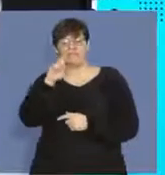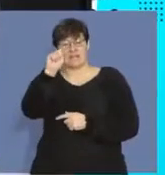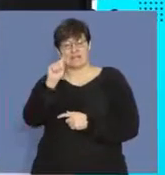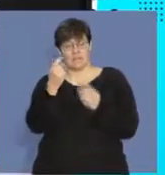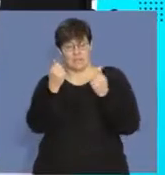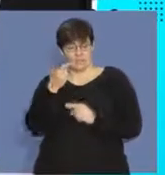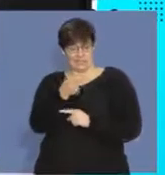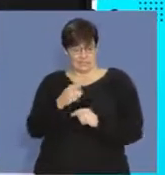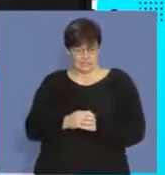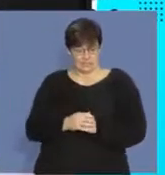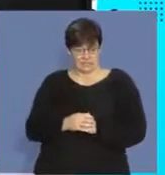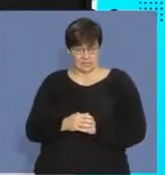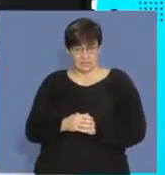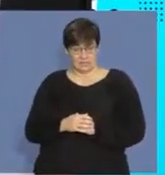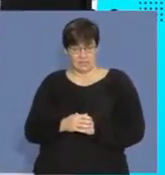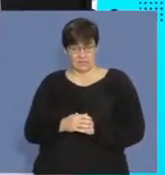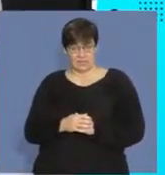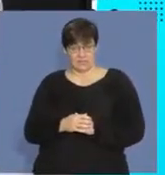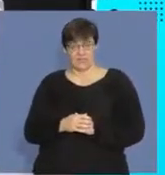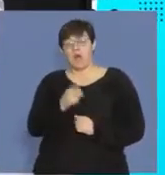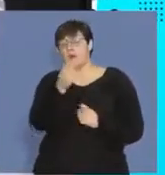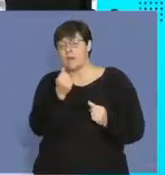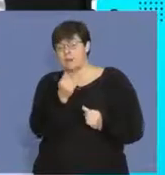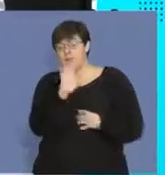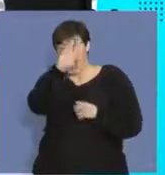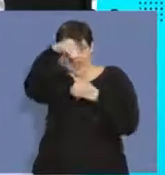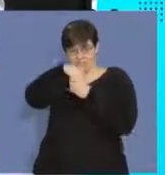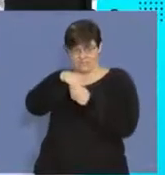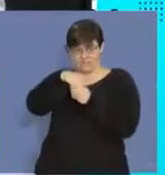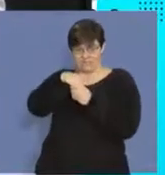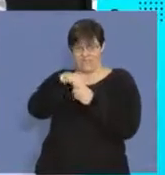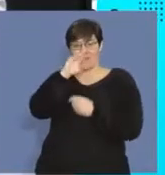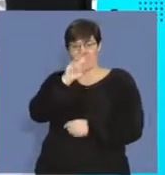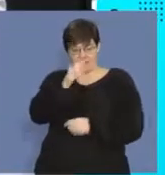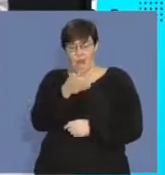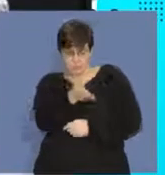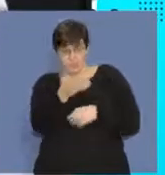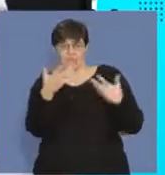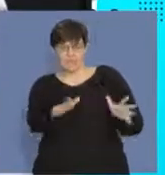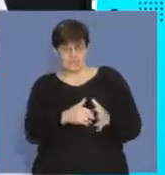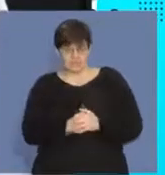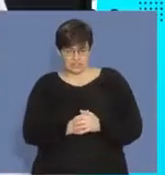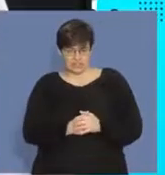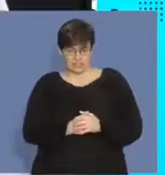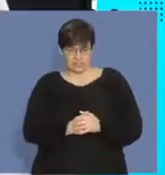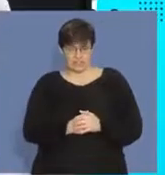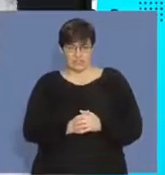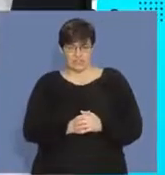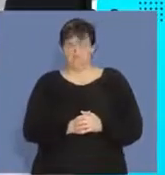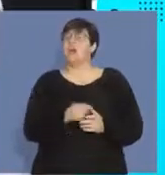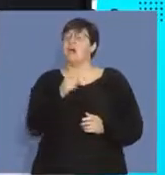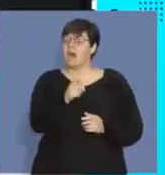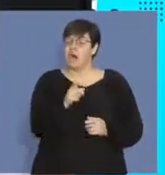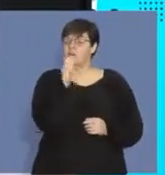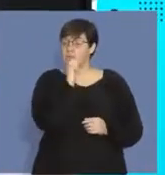to calculate the VAT amount and we know the amount is inclusive of VAT.